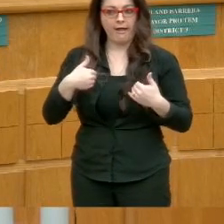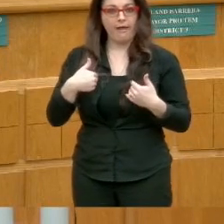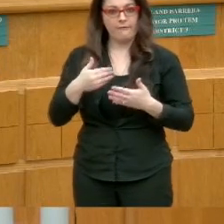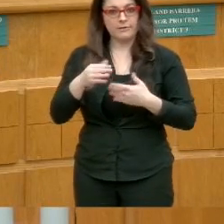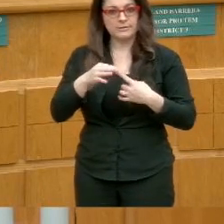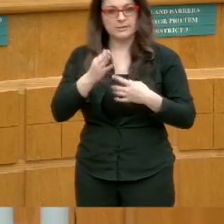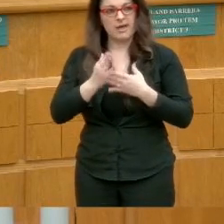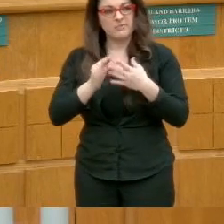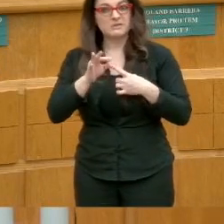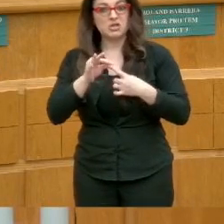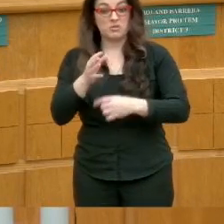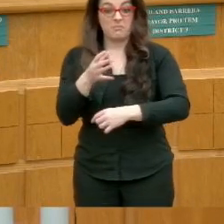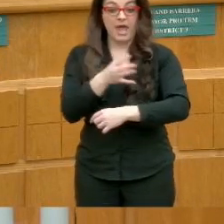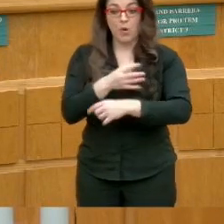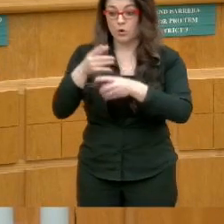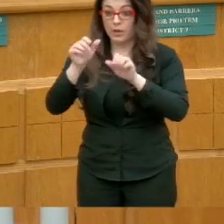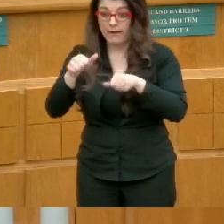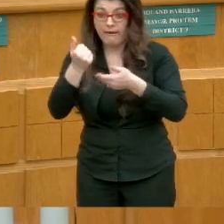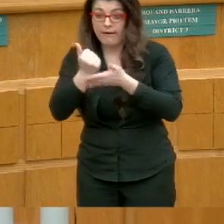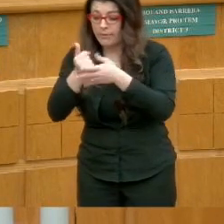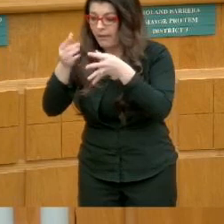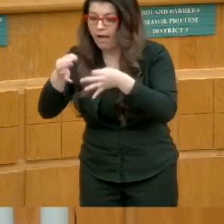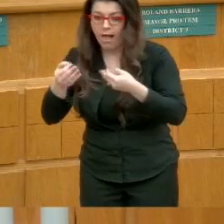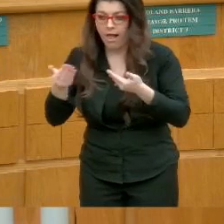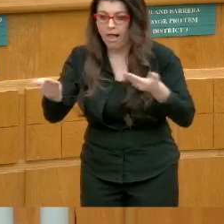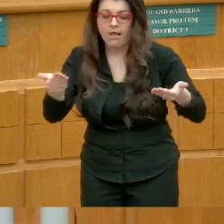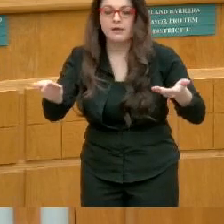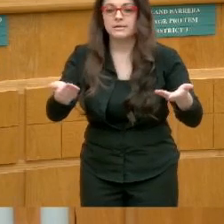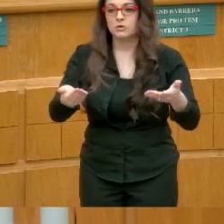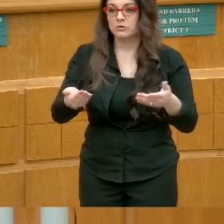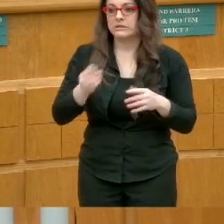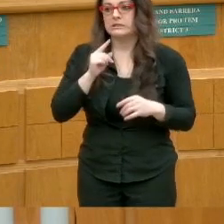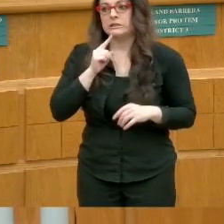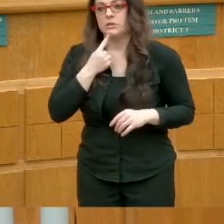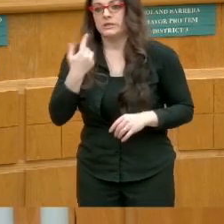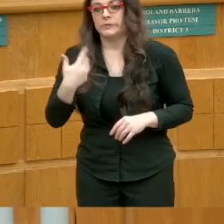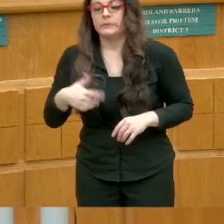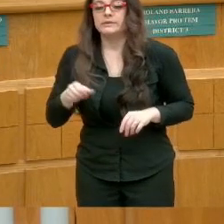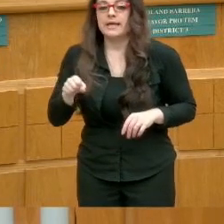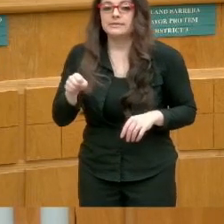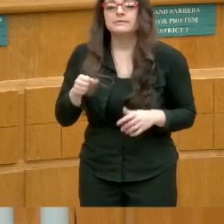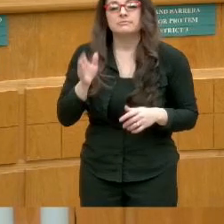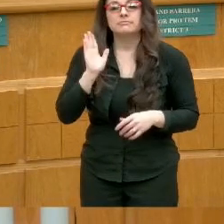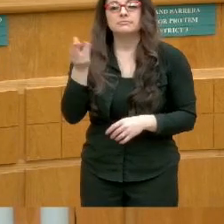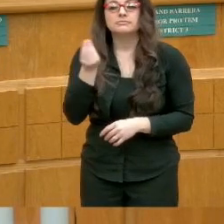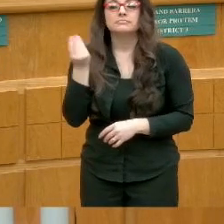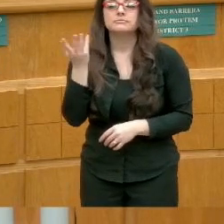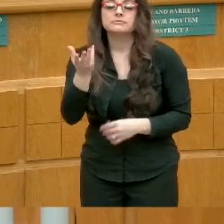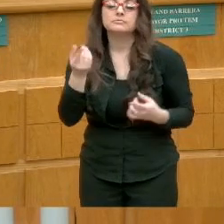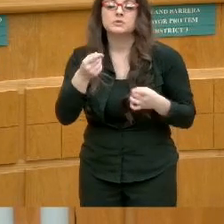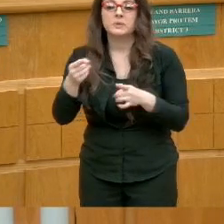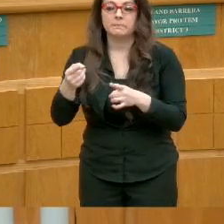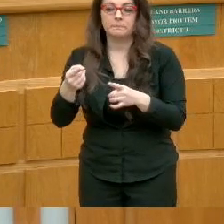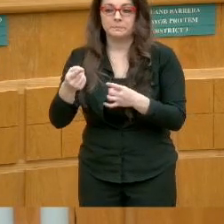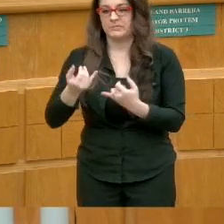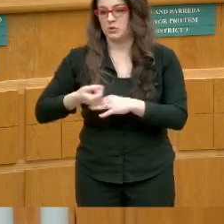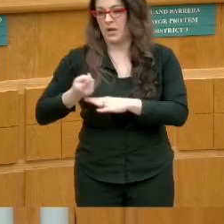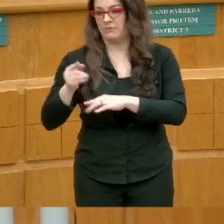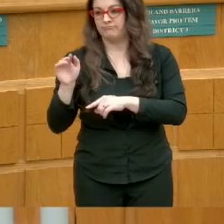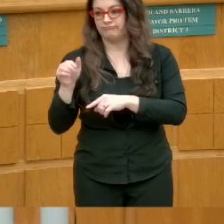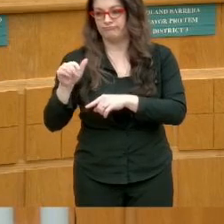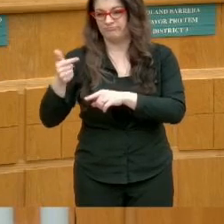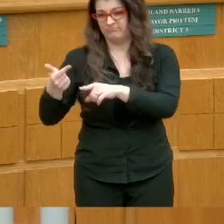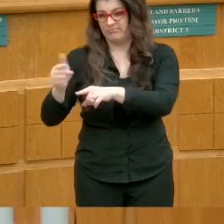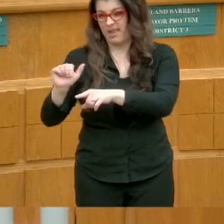can. And so we take all these situations very seriously, and we'll update the community on this today. That's part of